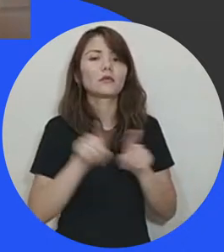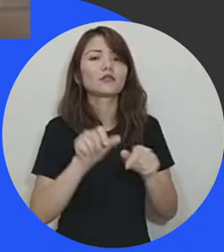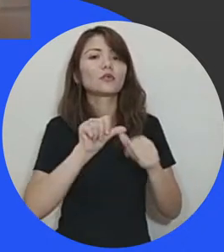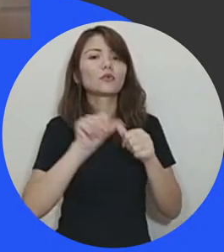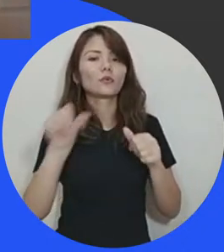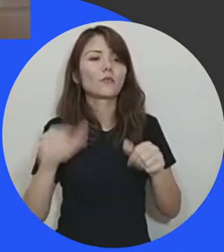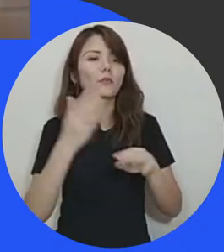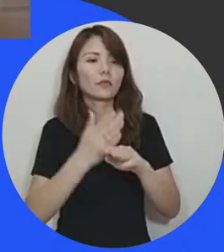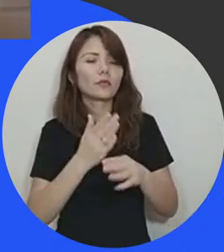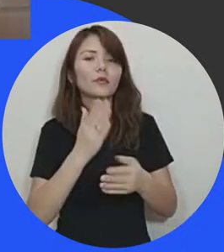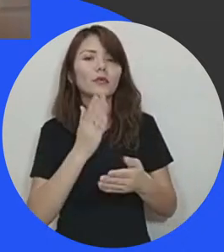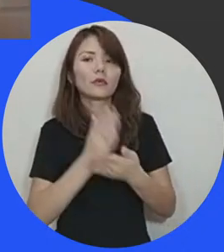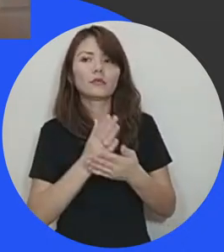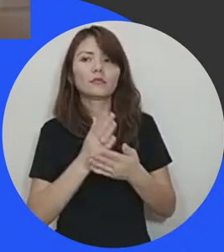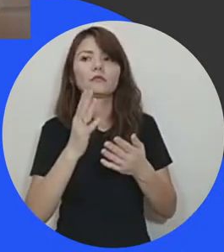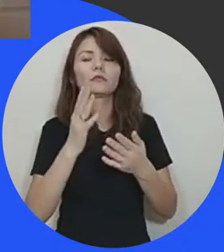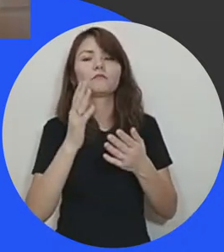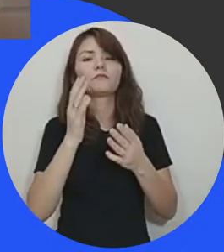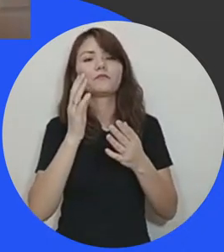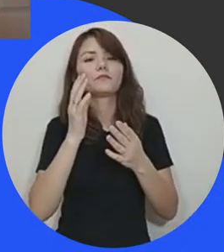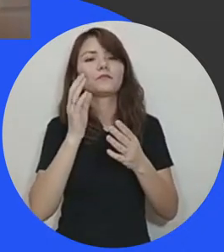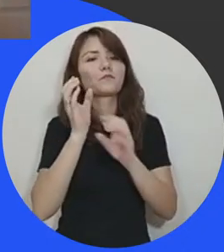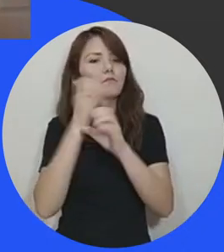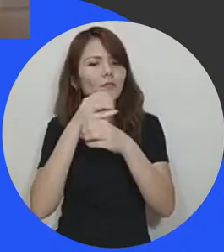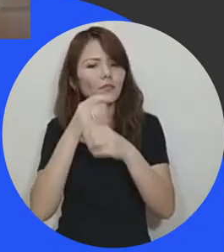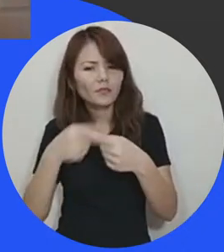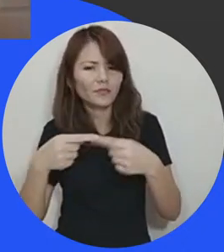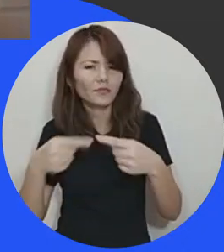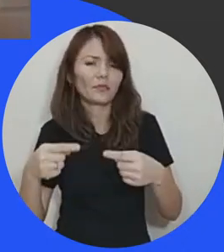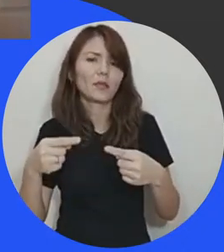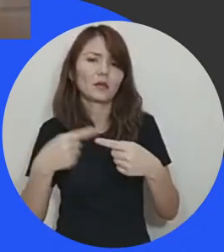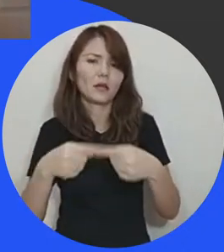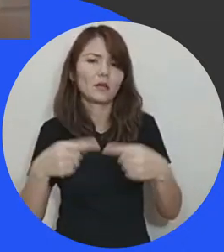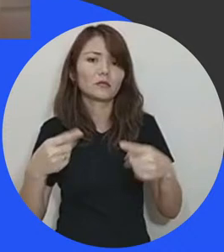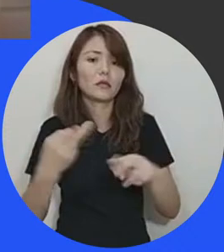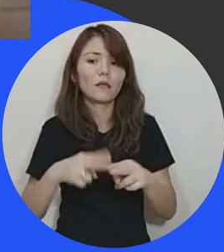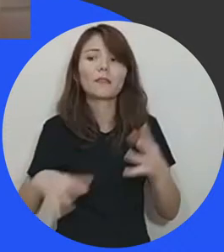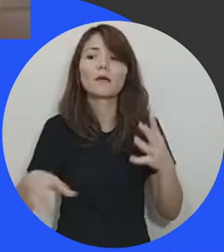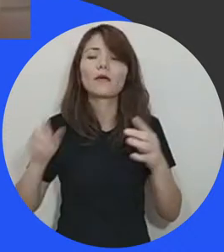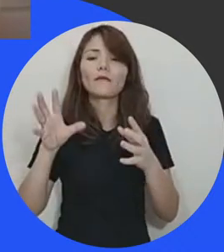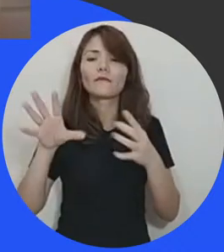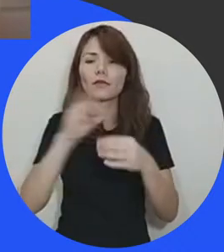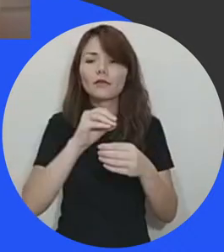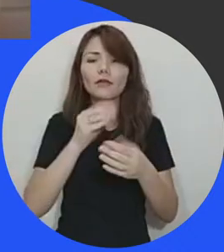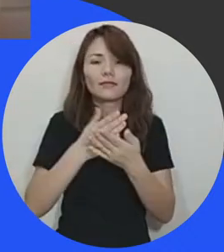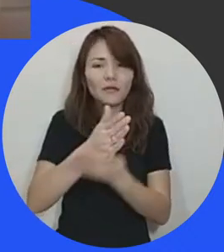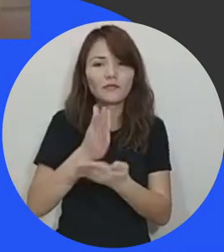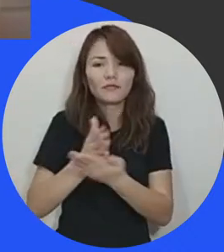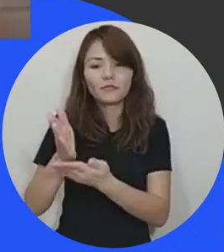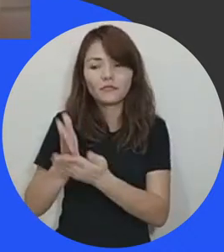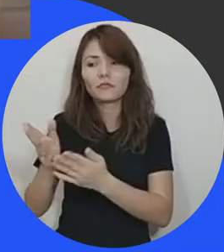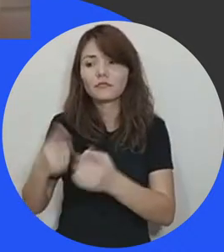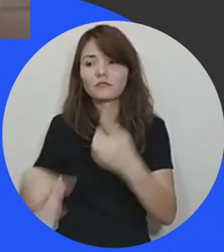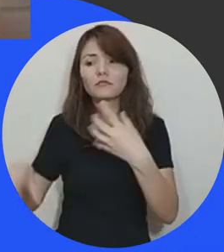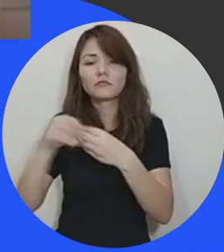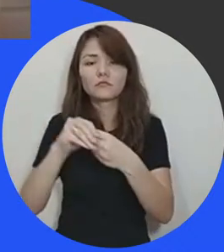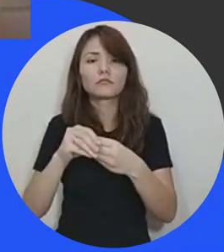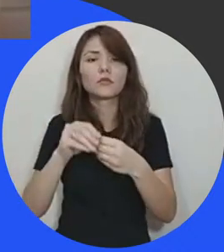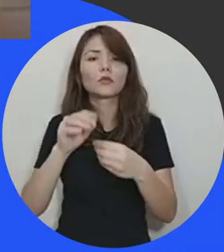modeling. And again, that runs on high performance computing and graphic processing units.